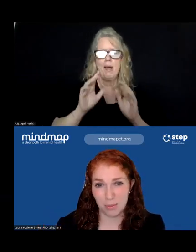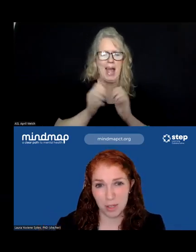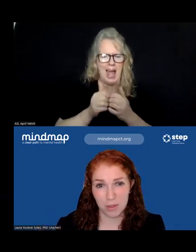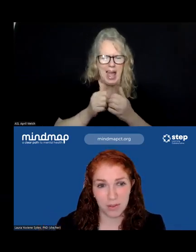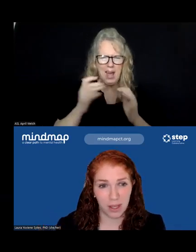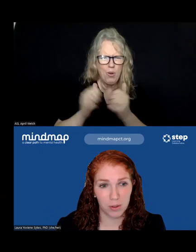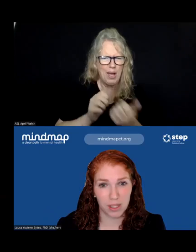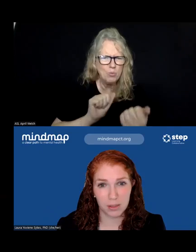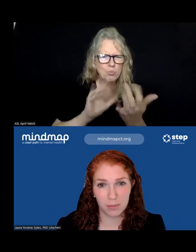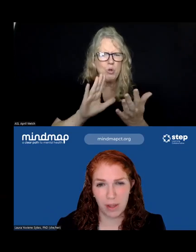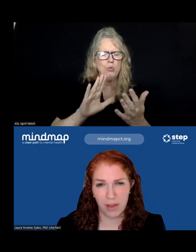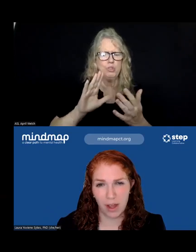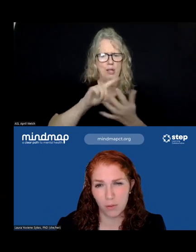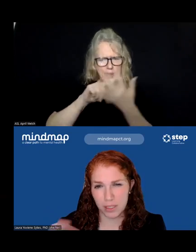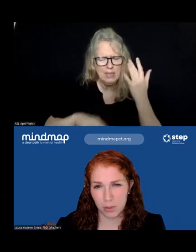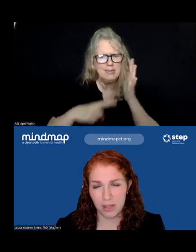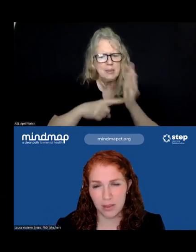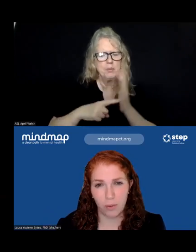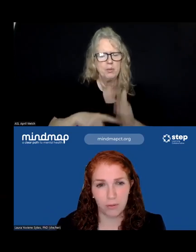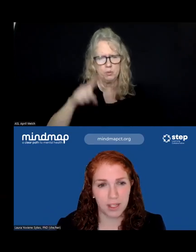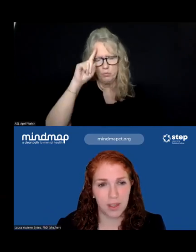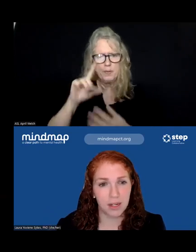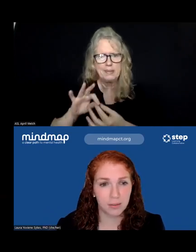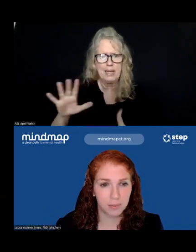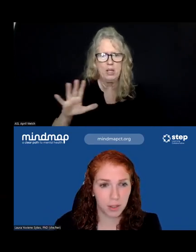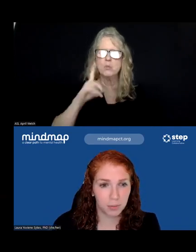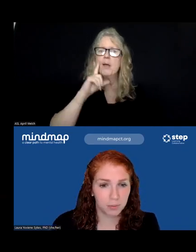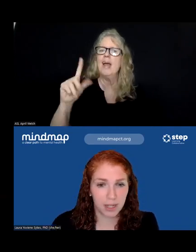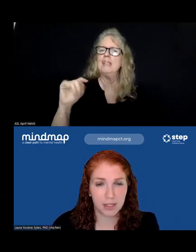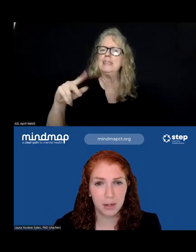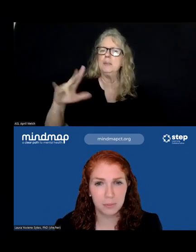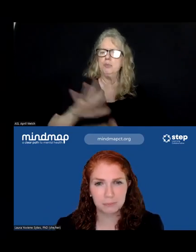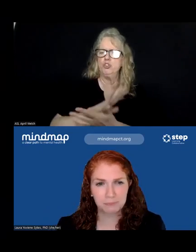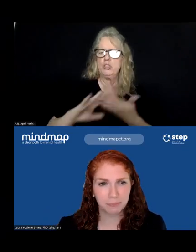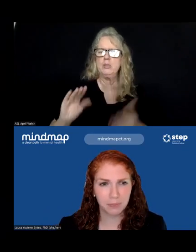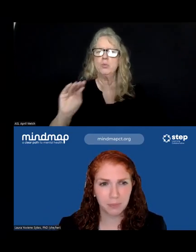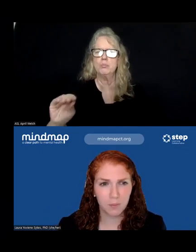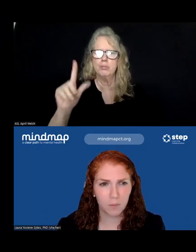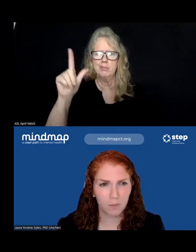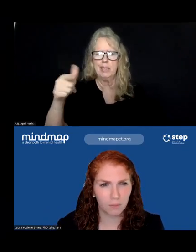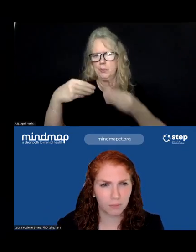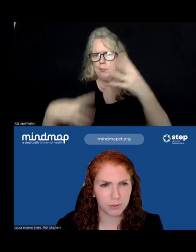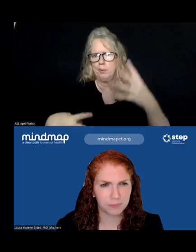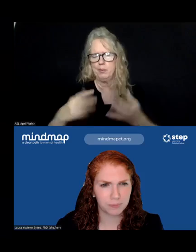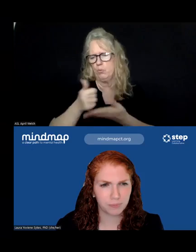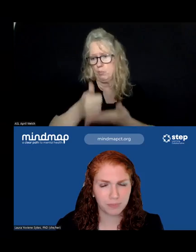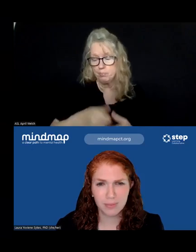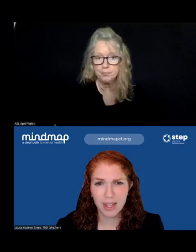these symptoms of psychosis. And we have a helpful tip sheet that we'll reference at the end. So next slide.